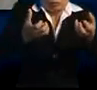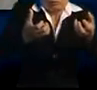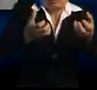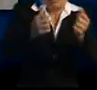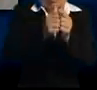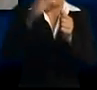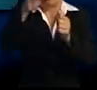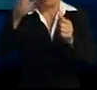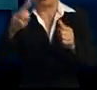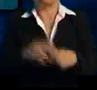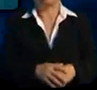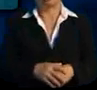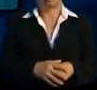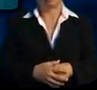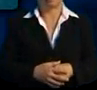oxygen.